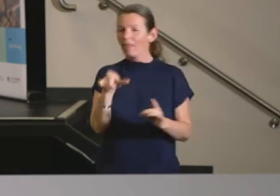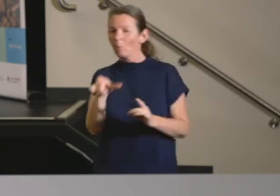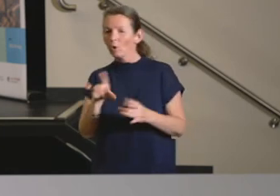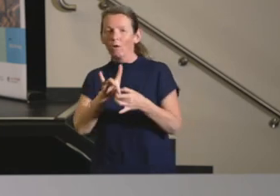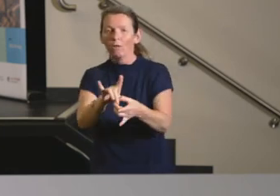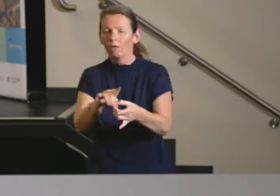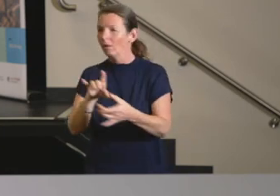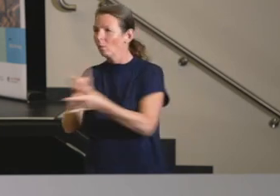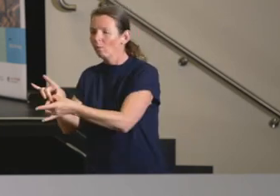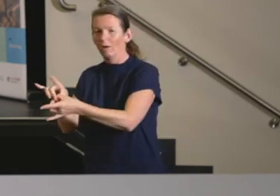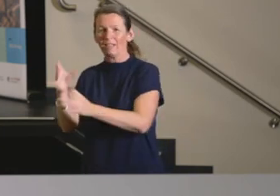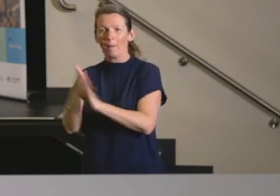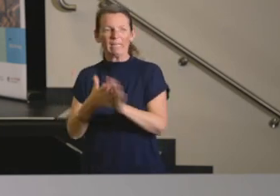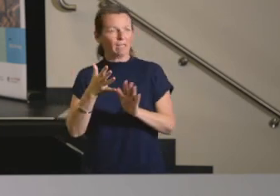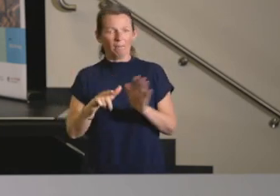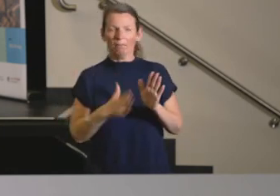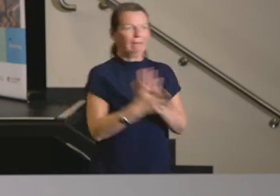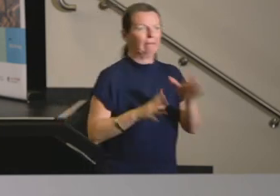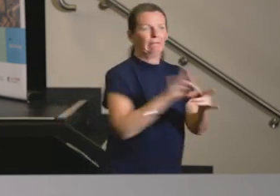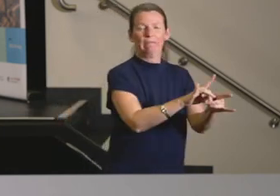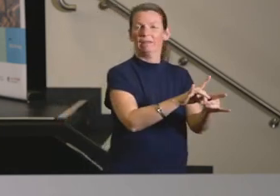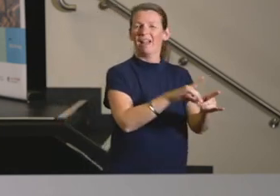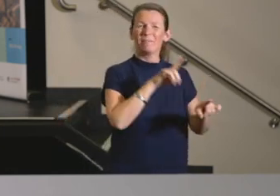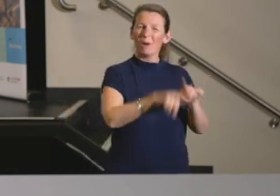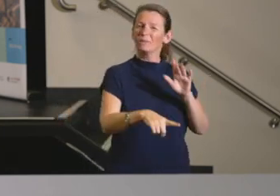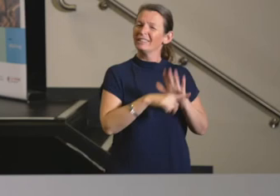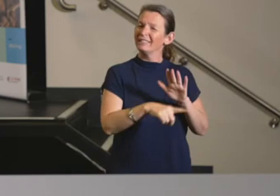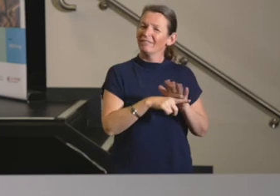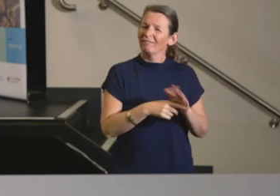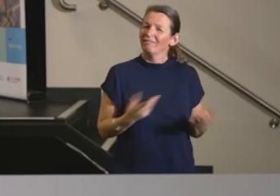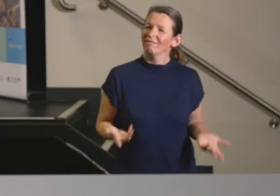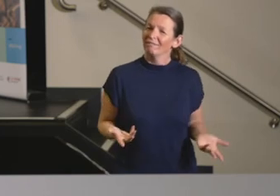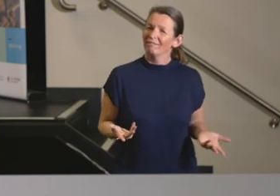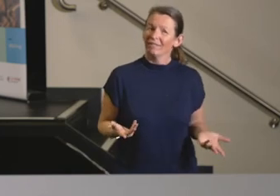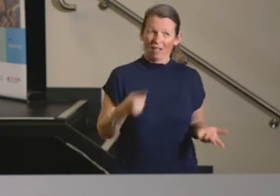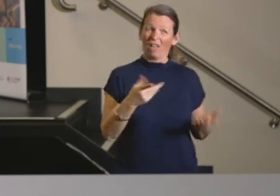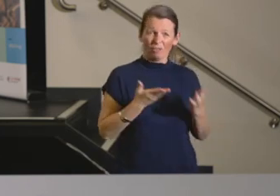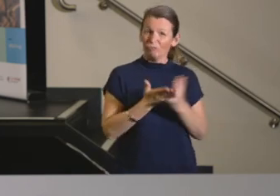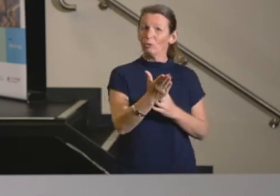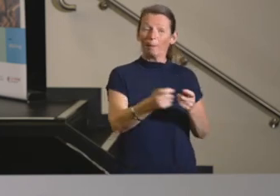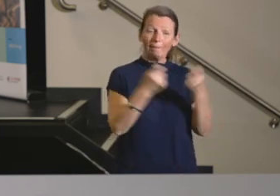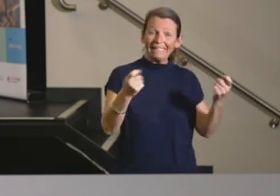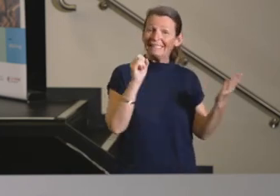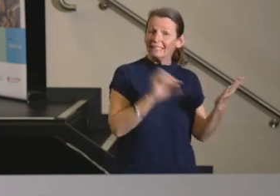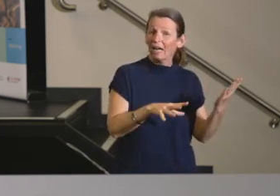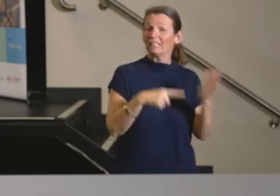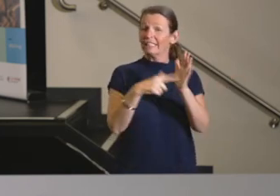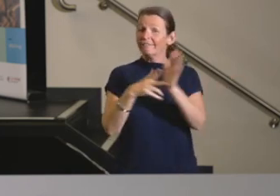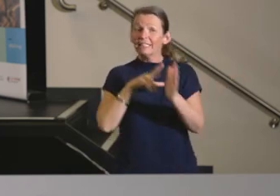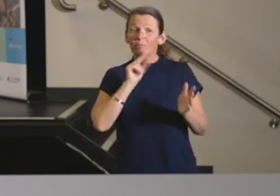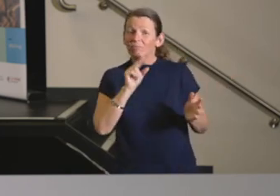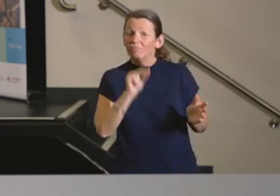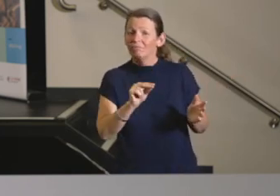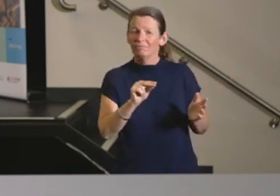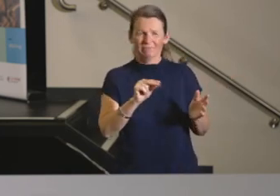are so stereotyped, mostly in negative ways in the mainstream media. So we